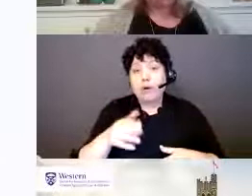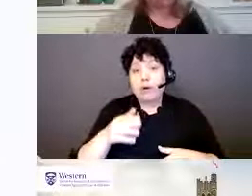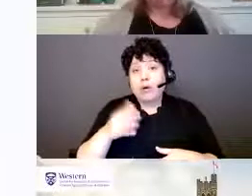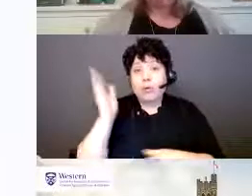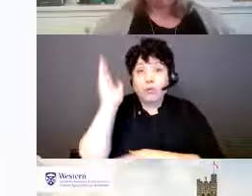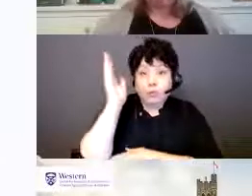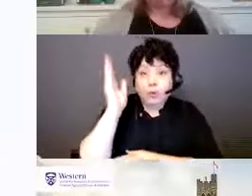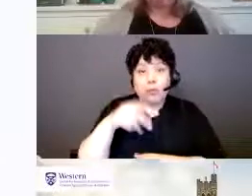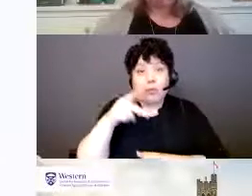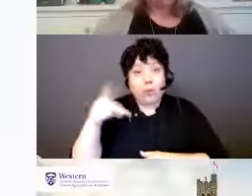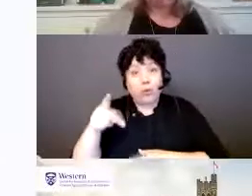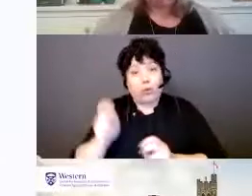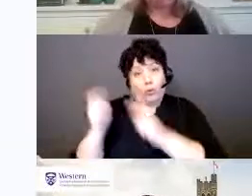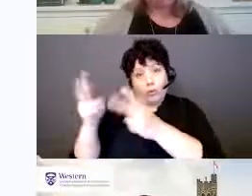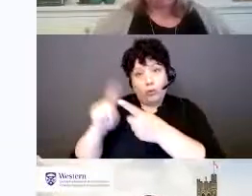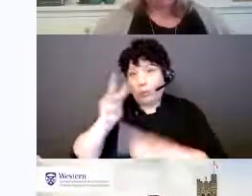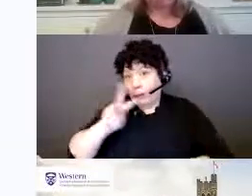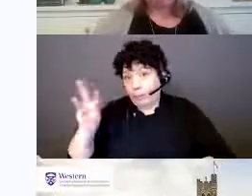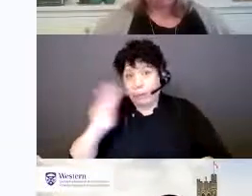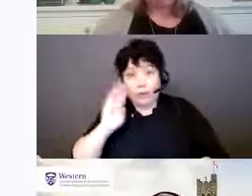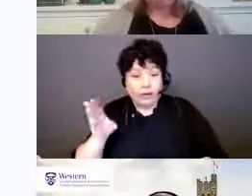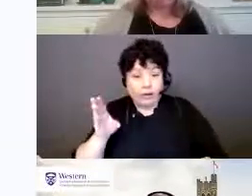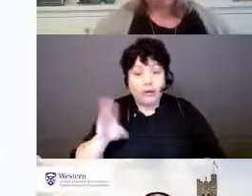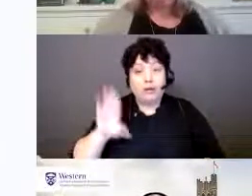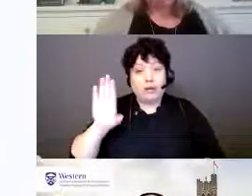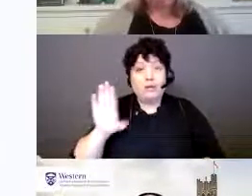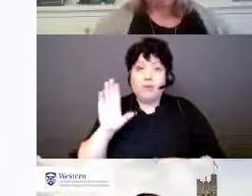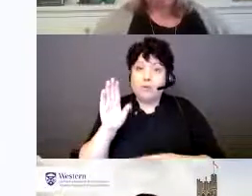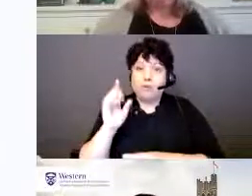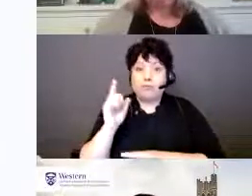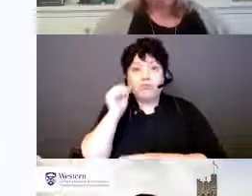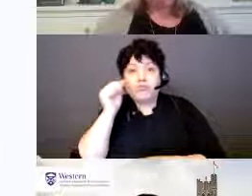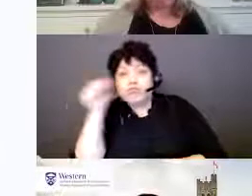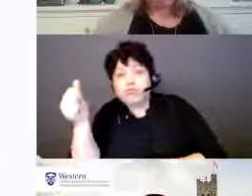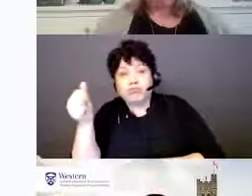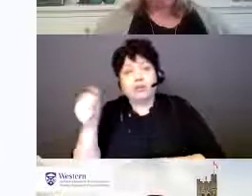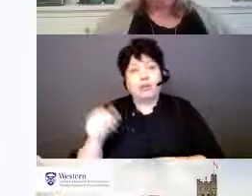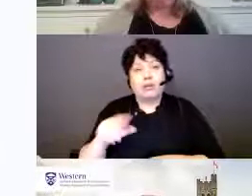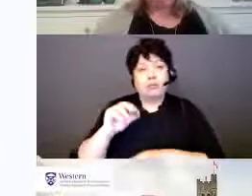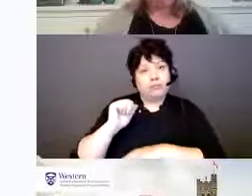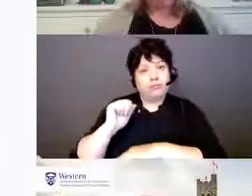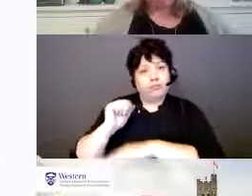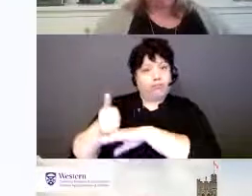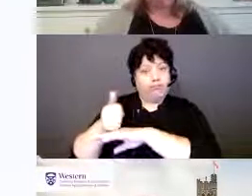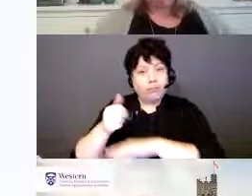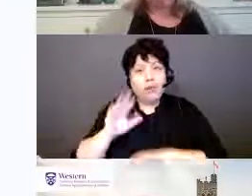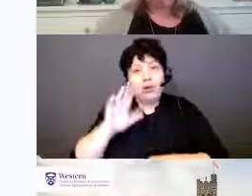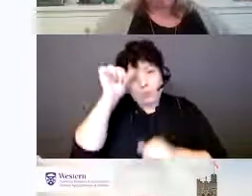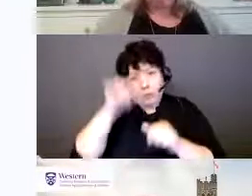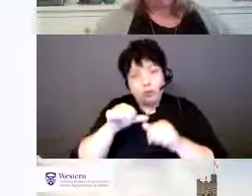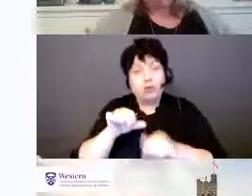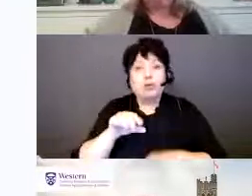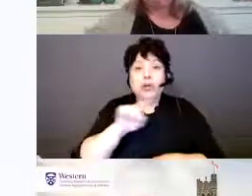will be uploaded to our website within the next day or two. You will get a reminder from Zoom